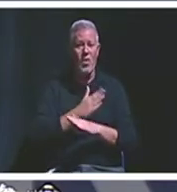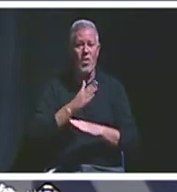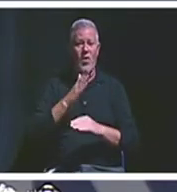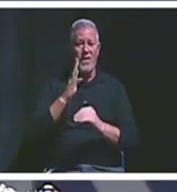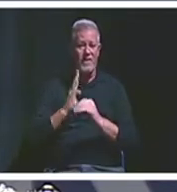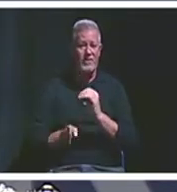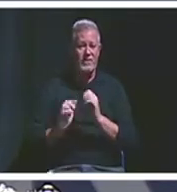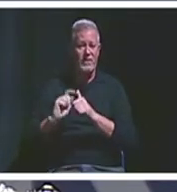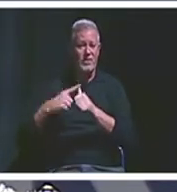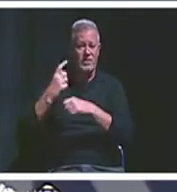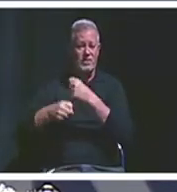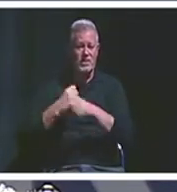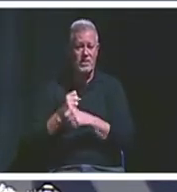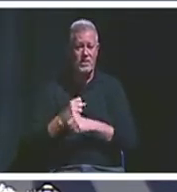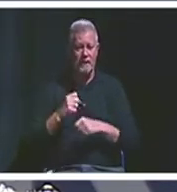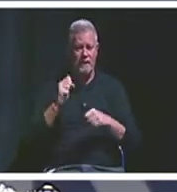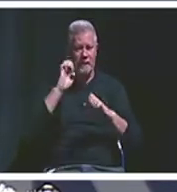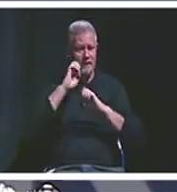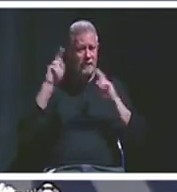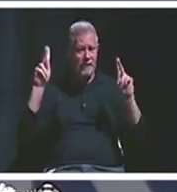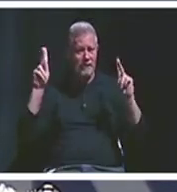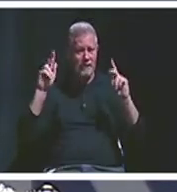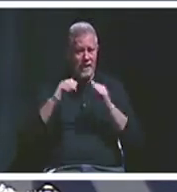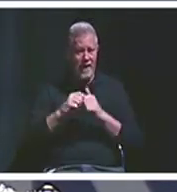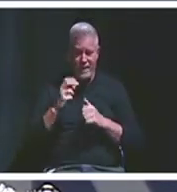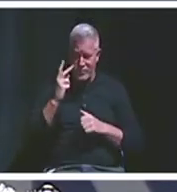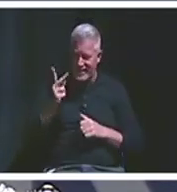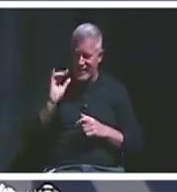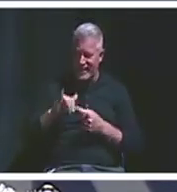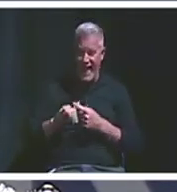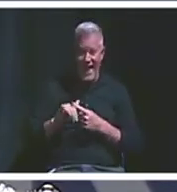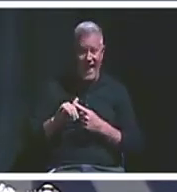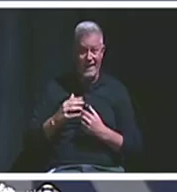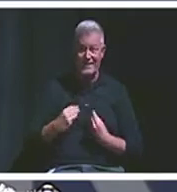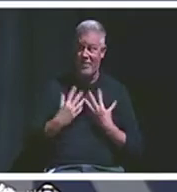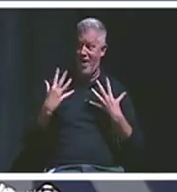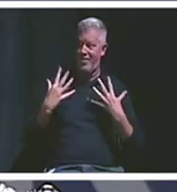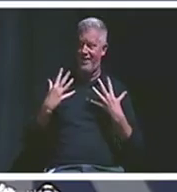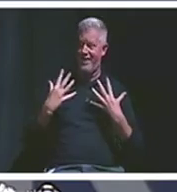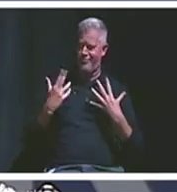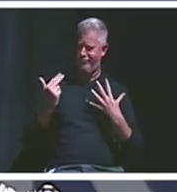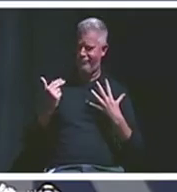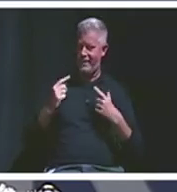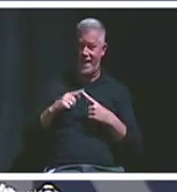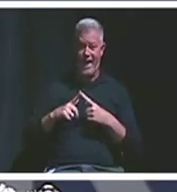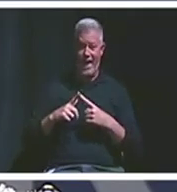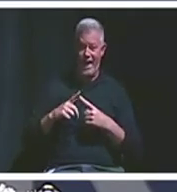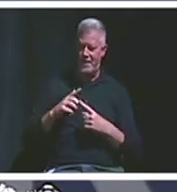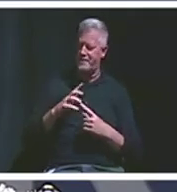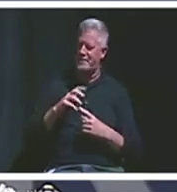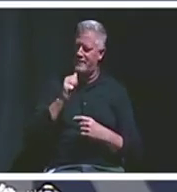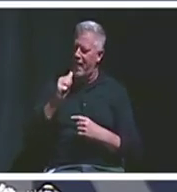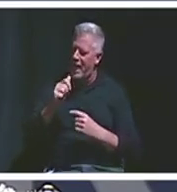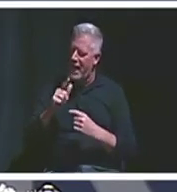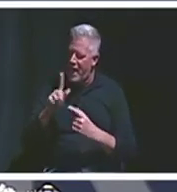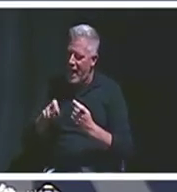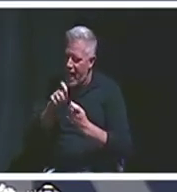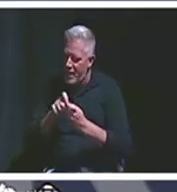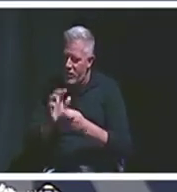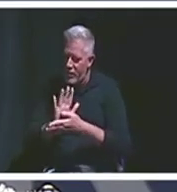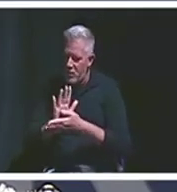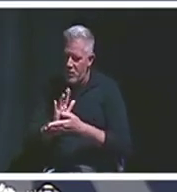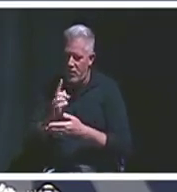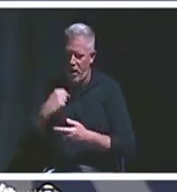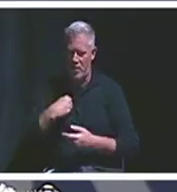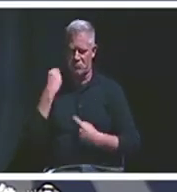After seeing that inspiring and statistically inaccurate film, most of us wondered, do I have what it takes?